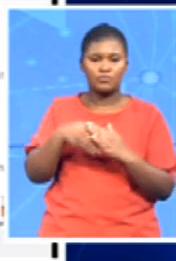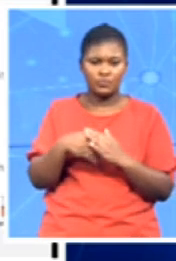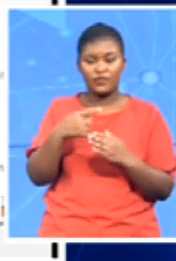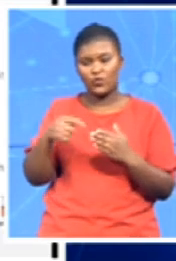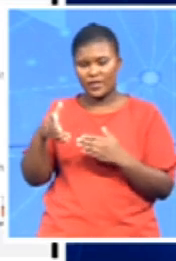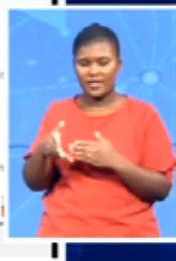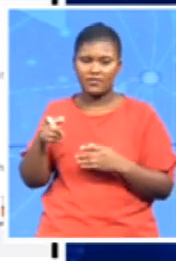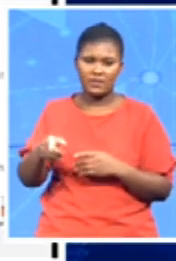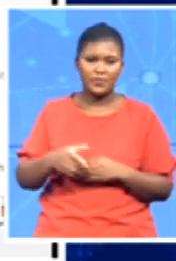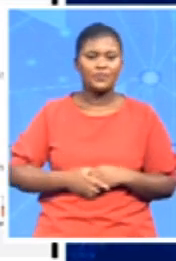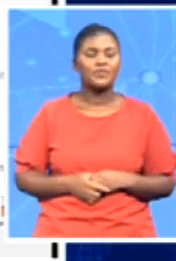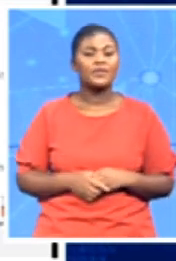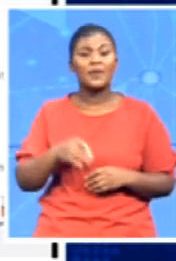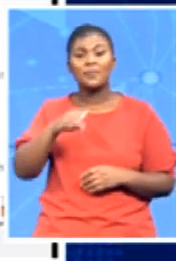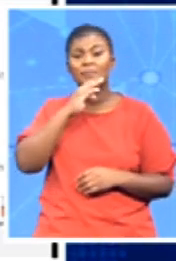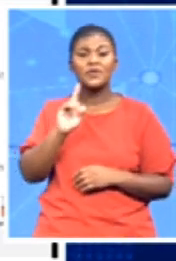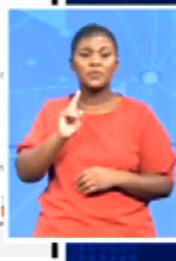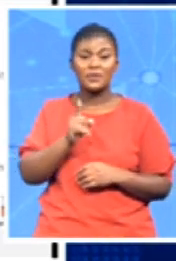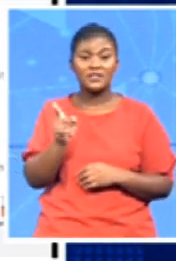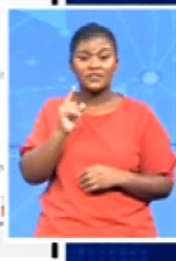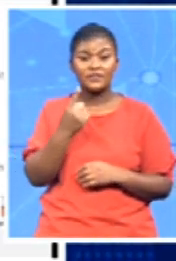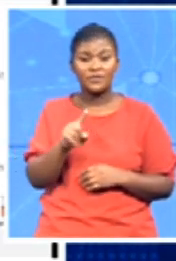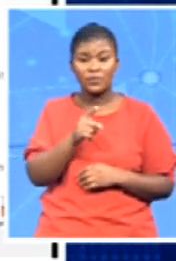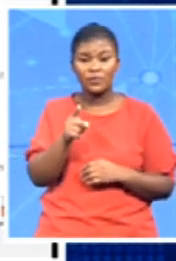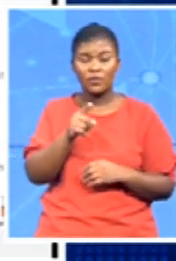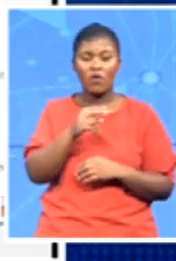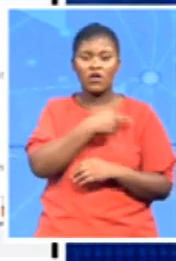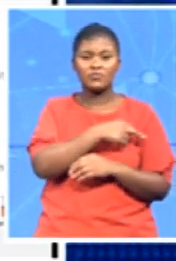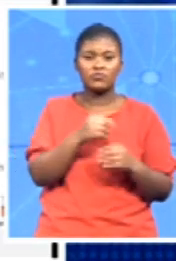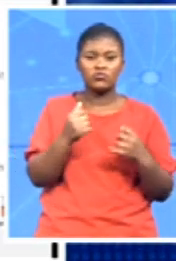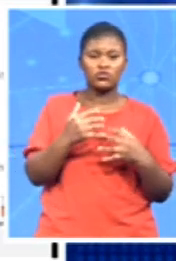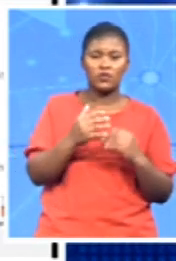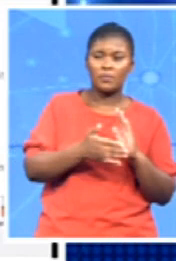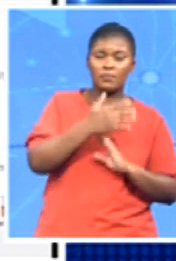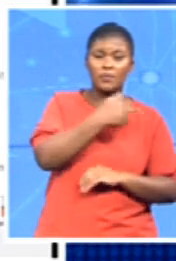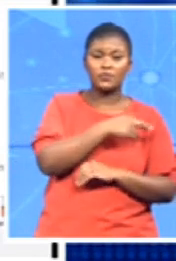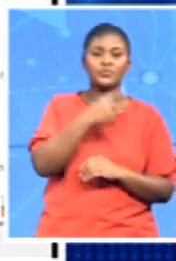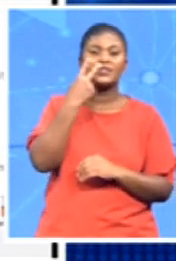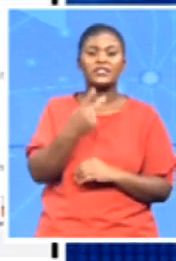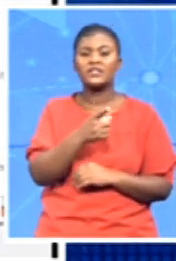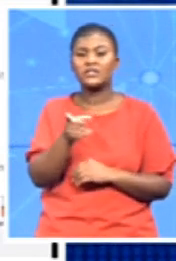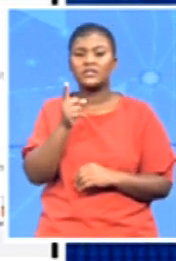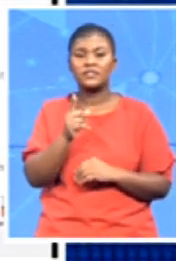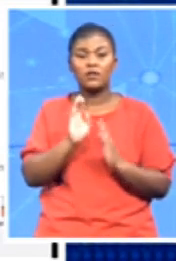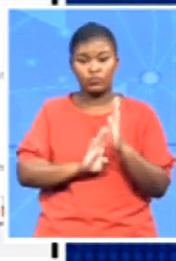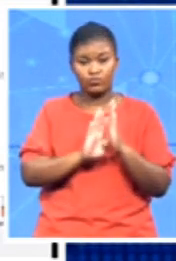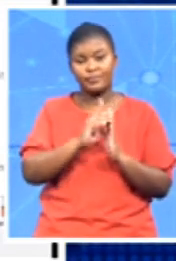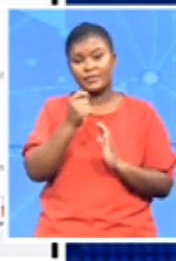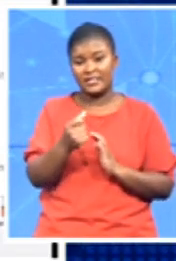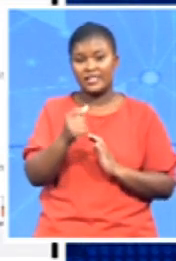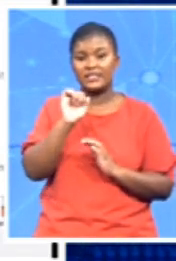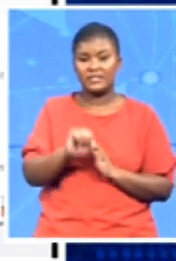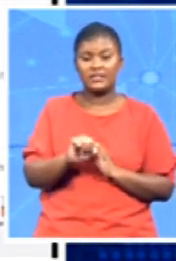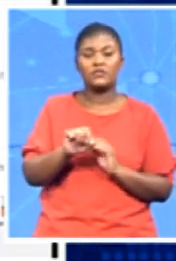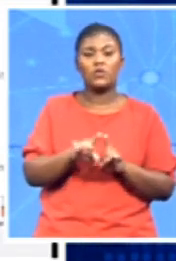for trauma admissions? You can then see similarly, the trauma admissions went up initially, and then trauma admissions for the first week in January has now